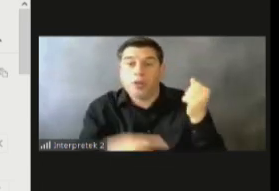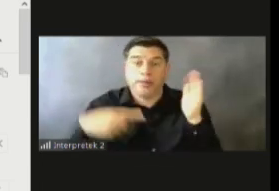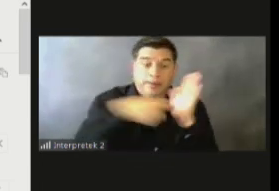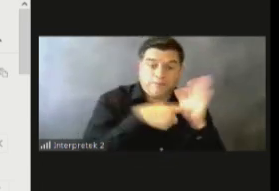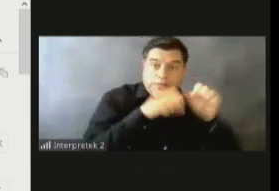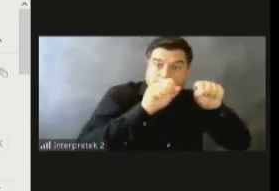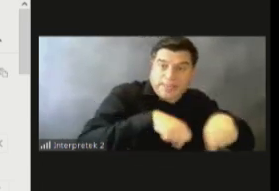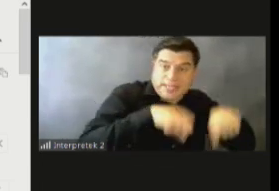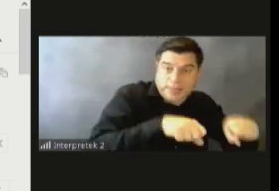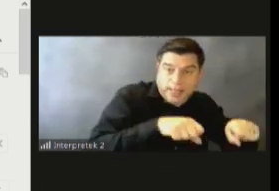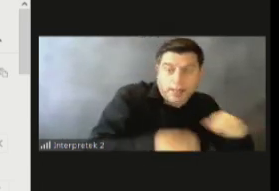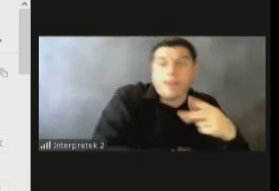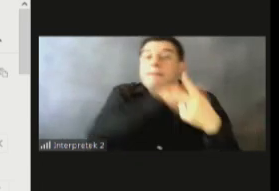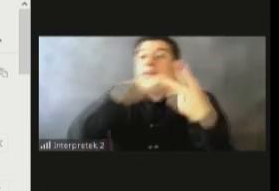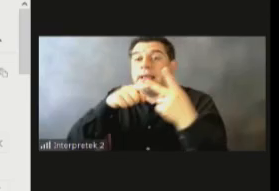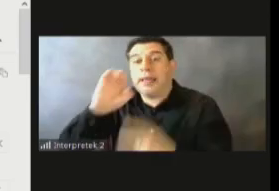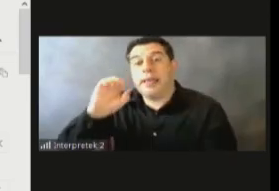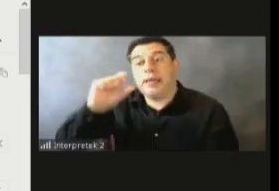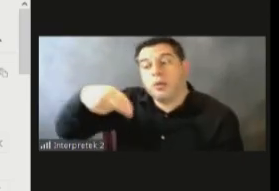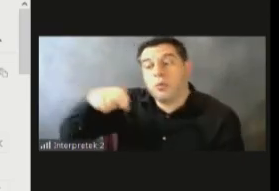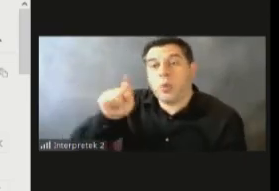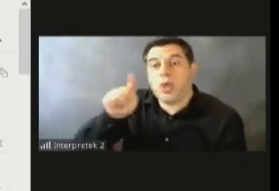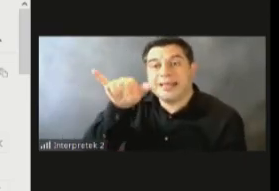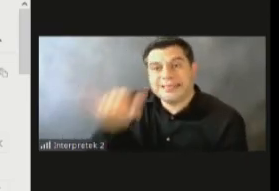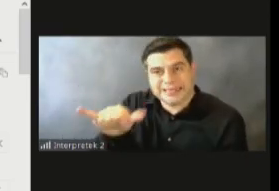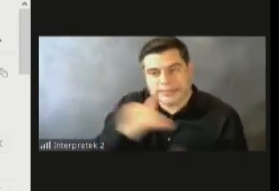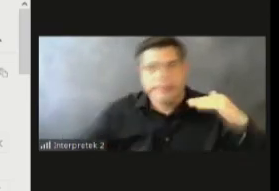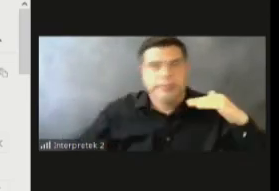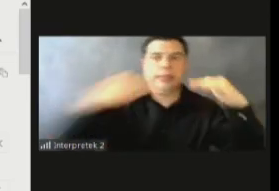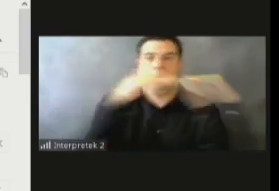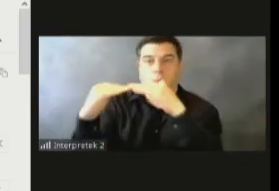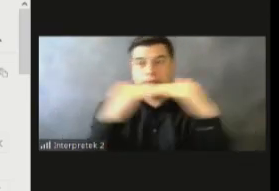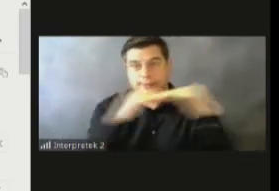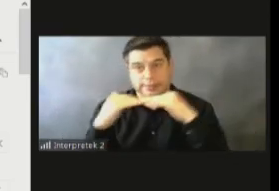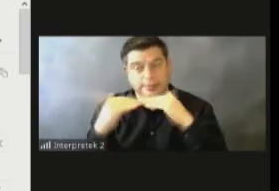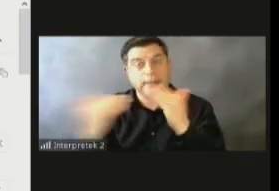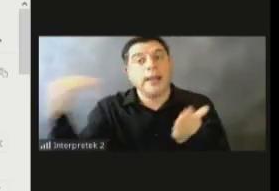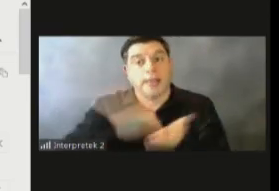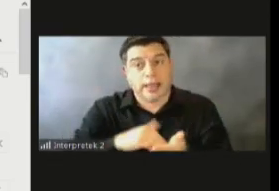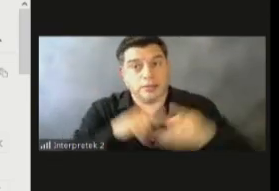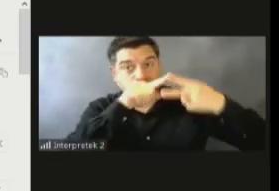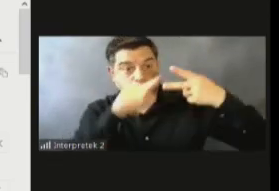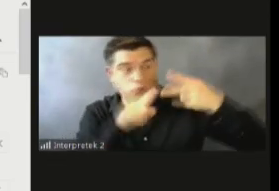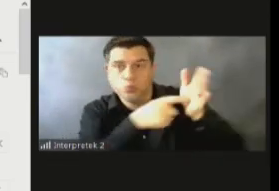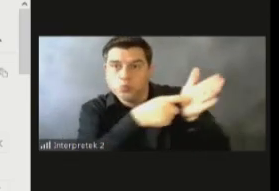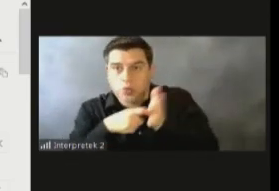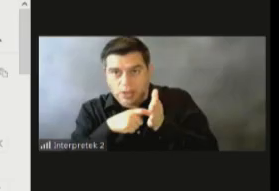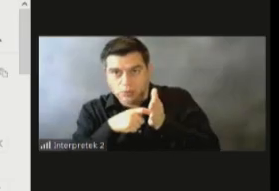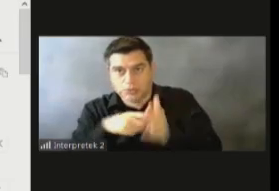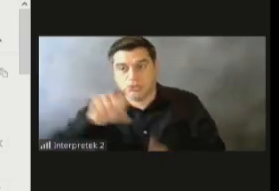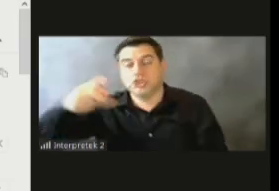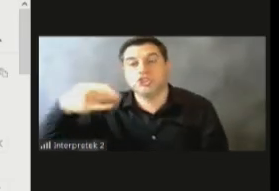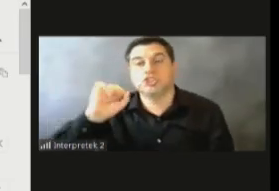As mentioned before, there are two incentive strategies that SHIP requires. One is expedited review, and the second